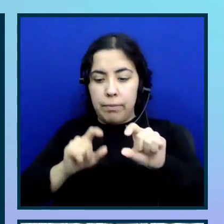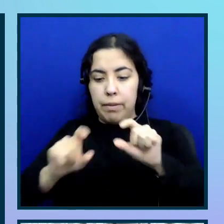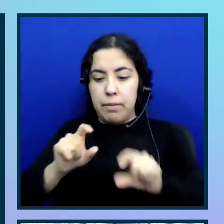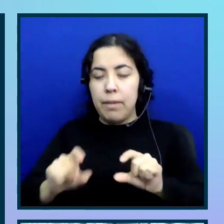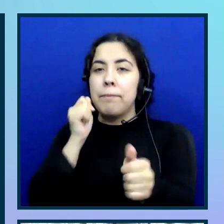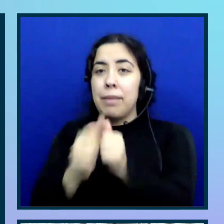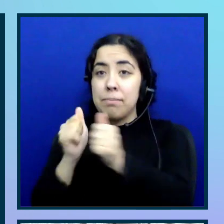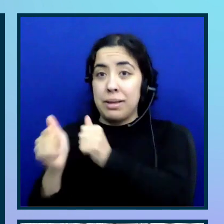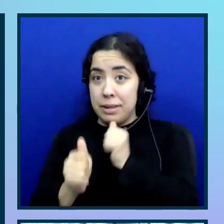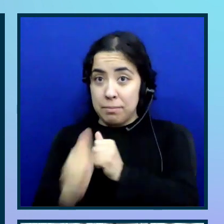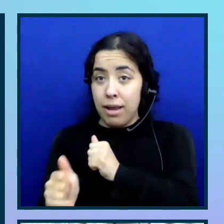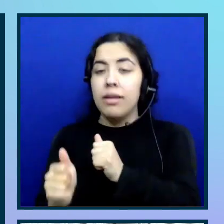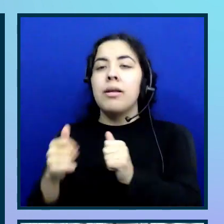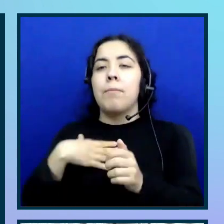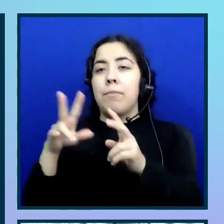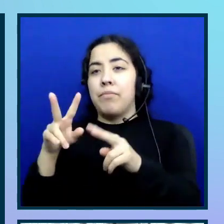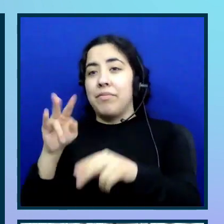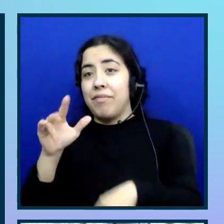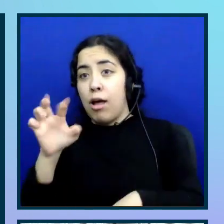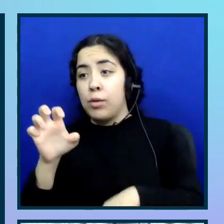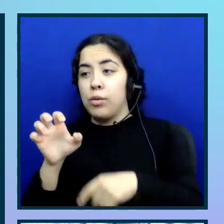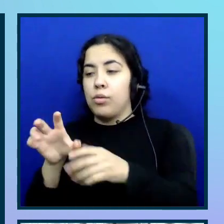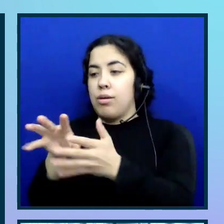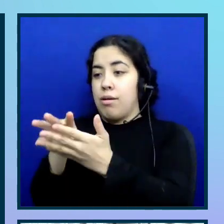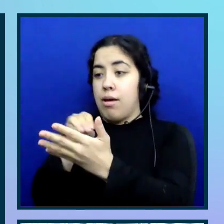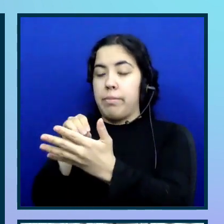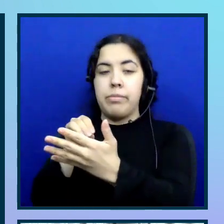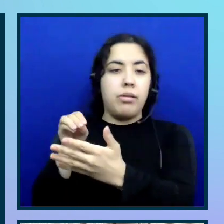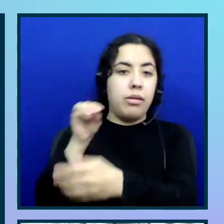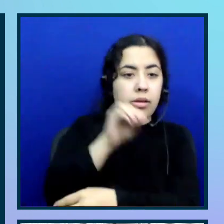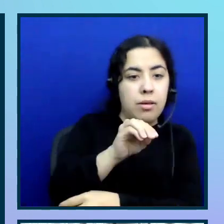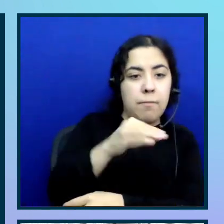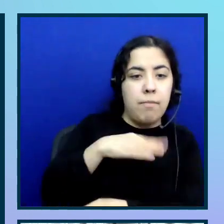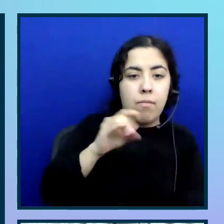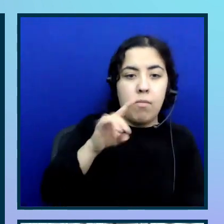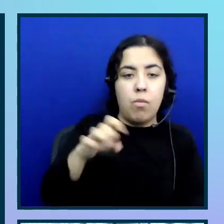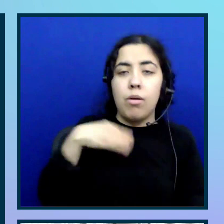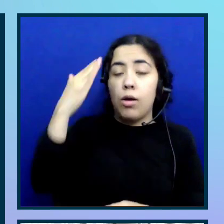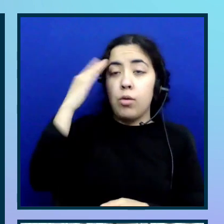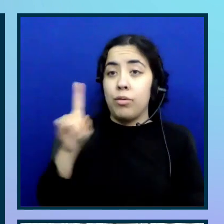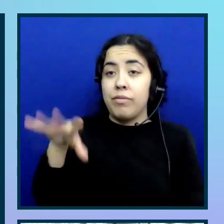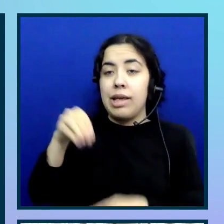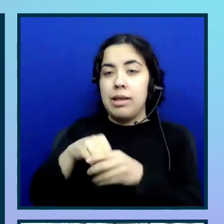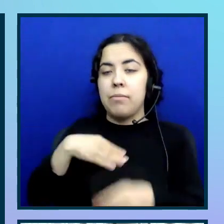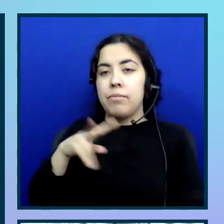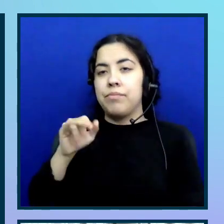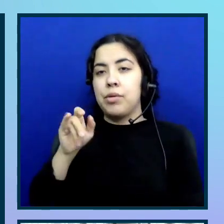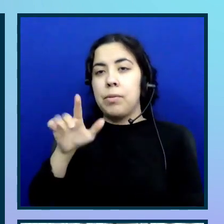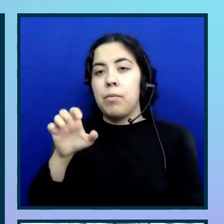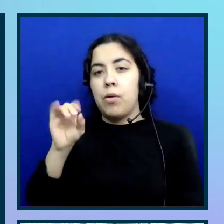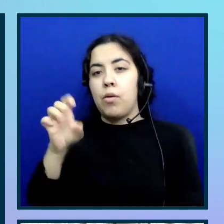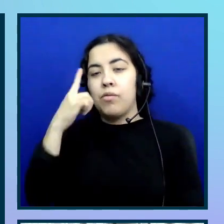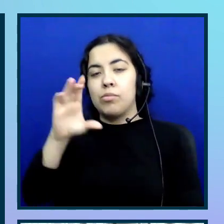value, go back to my code. So I know that this is located in my variables in my code for CSS. I